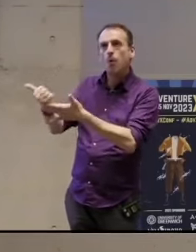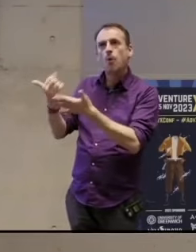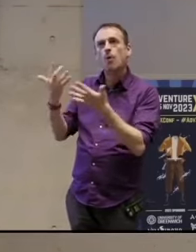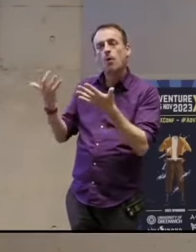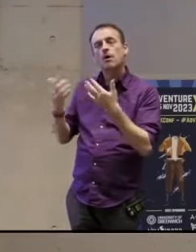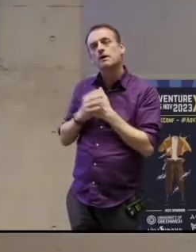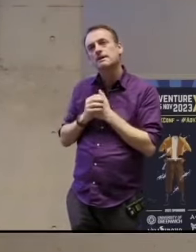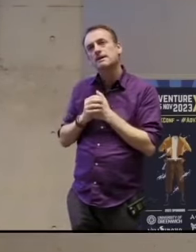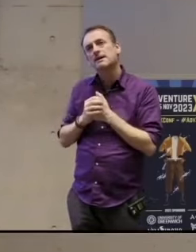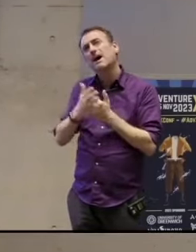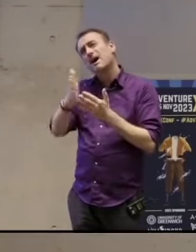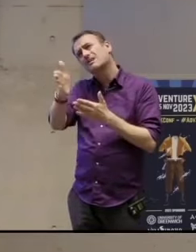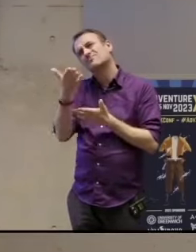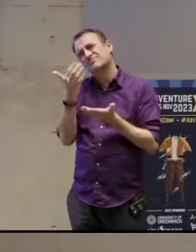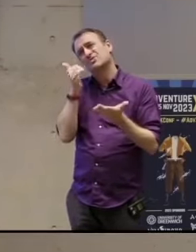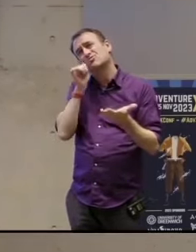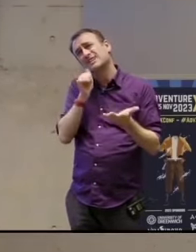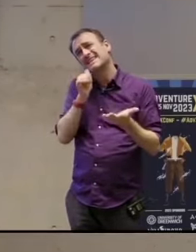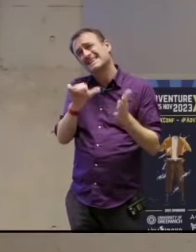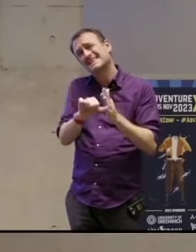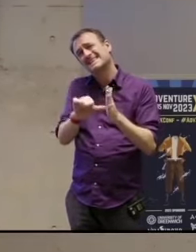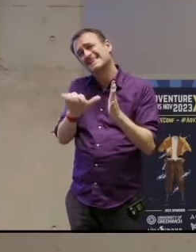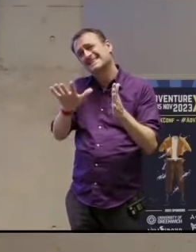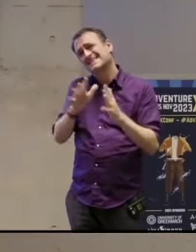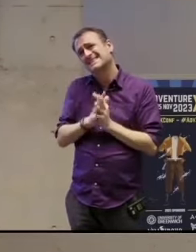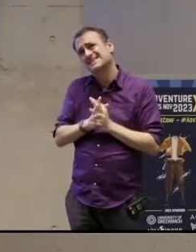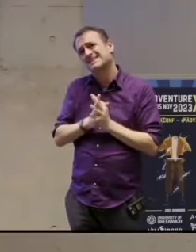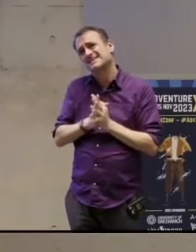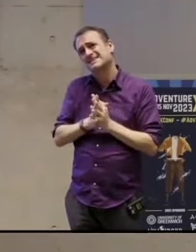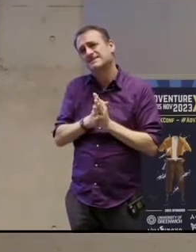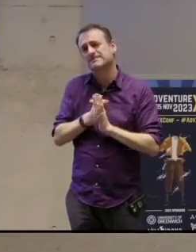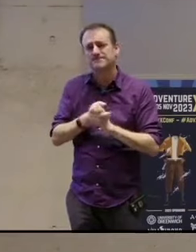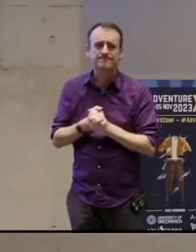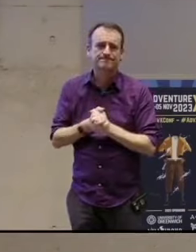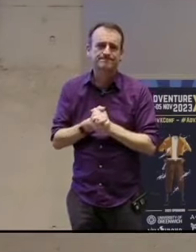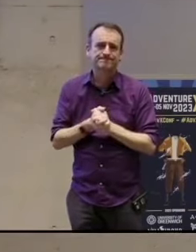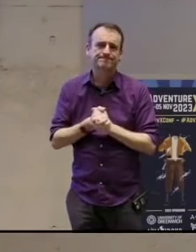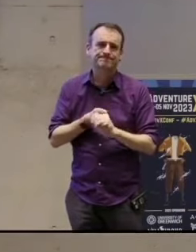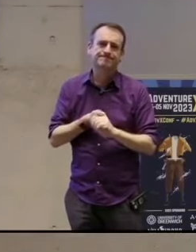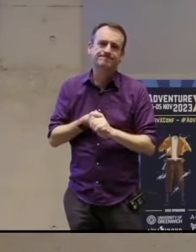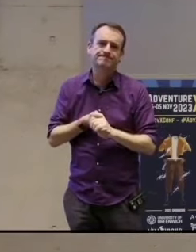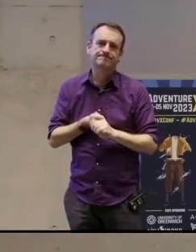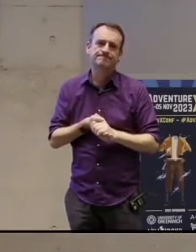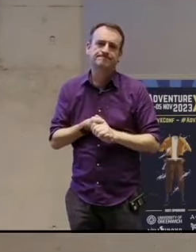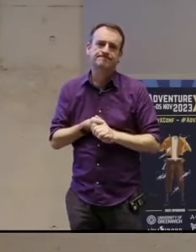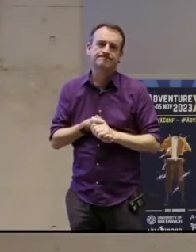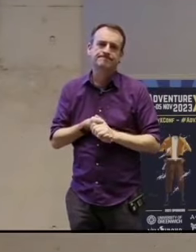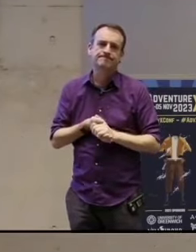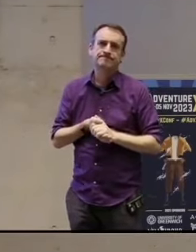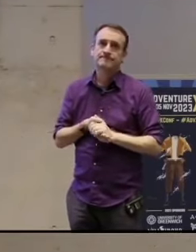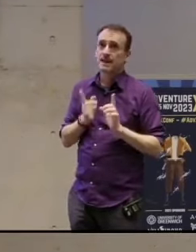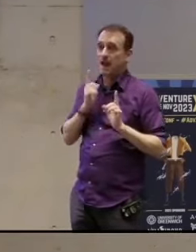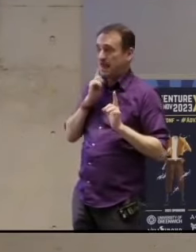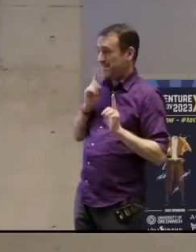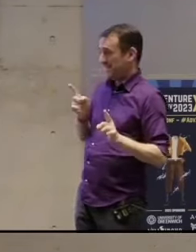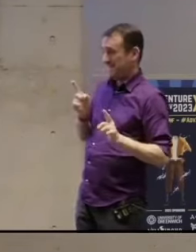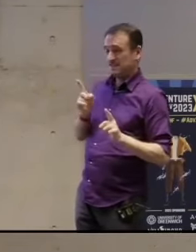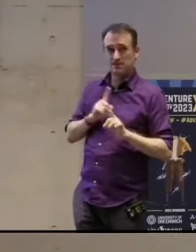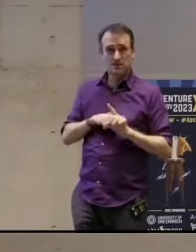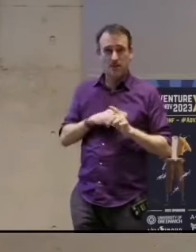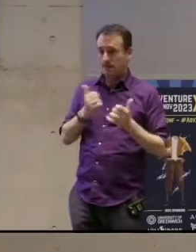don't know, it's a tricky one. If anyone else knows, let us know. I think we need to wrap it up there.